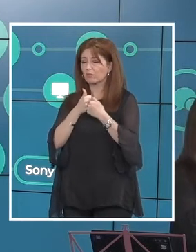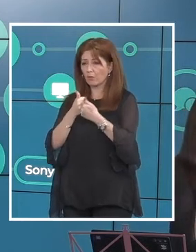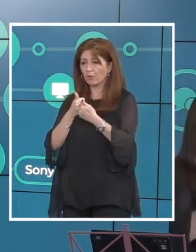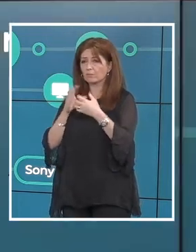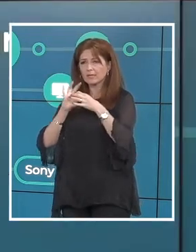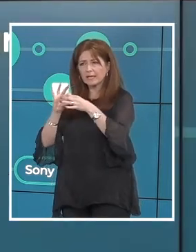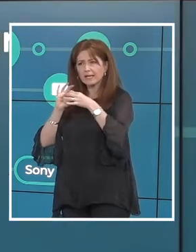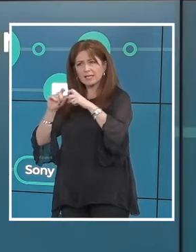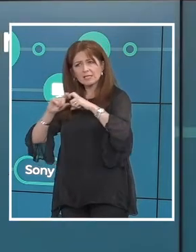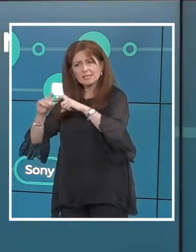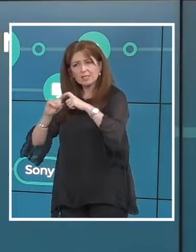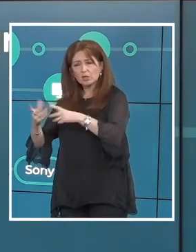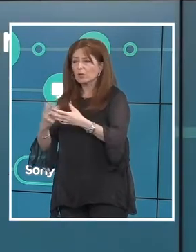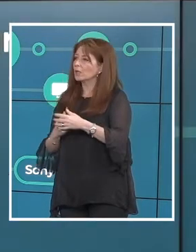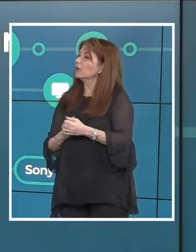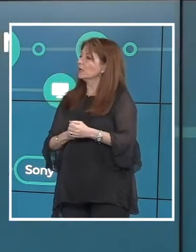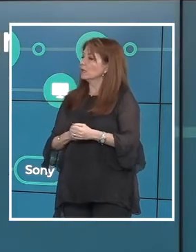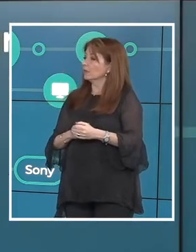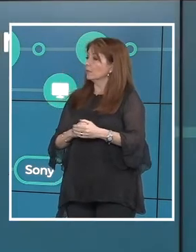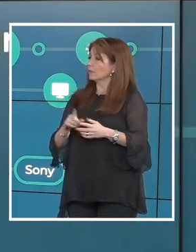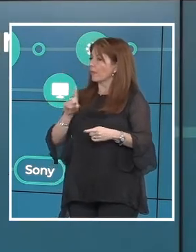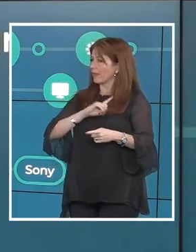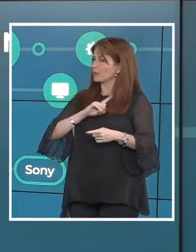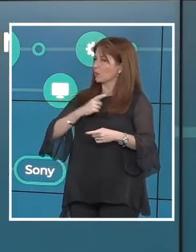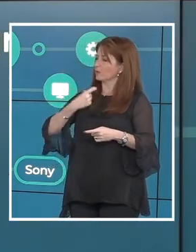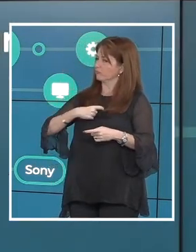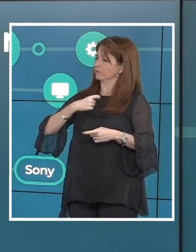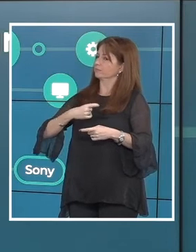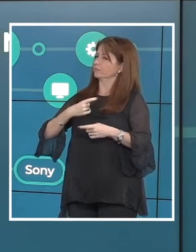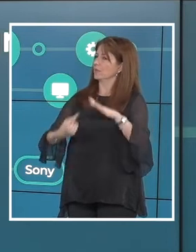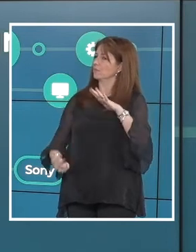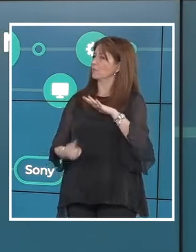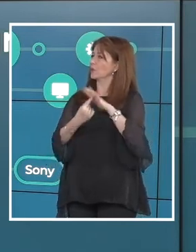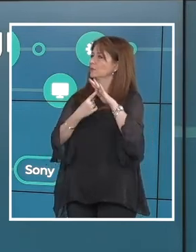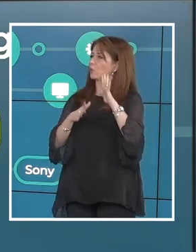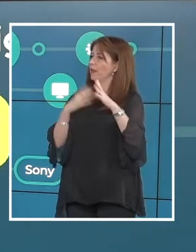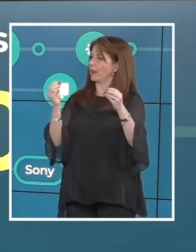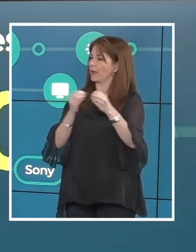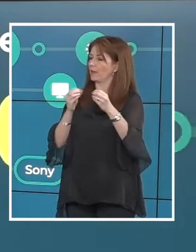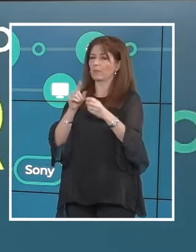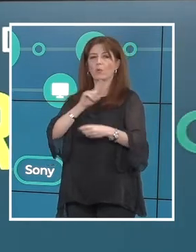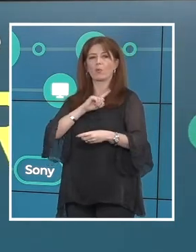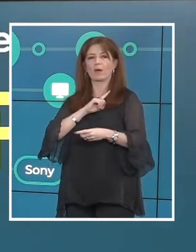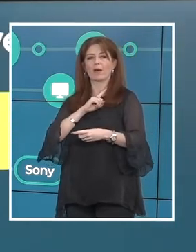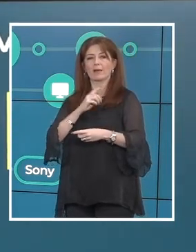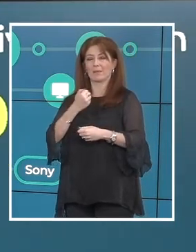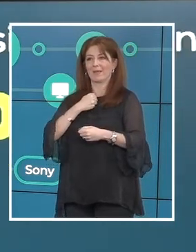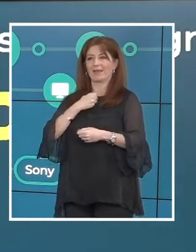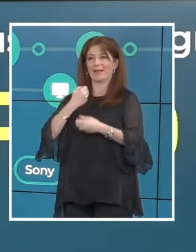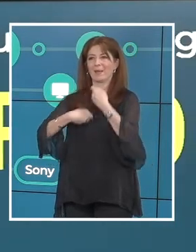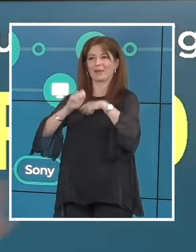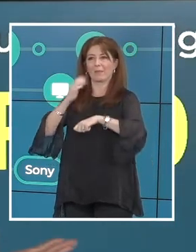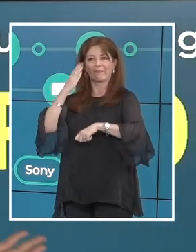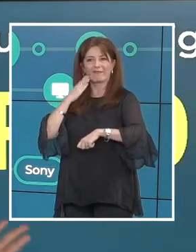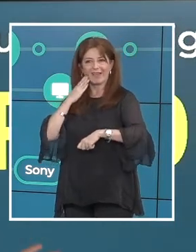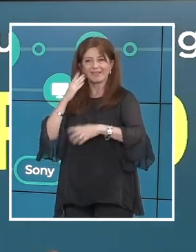they? So that's why having a person stationed with the lab is so important, because I've really become the face of our accessibility labs, at least in New York,